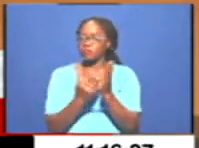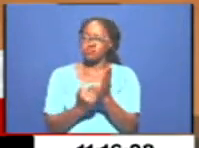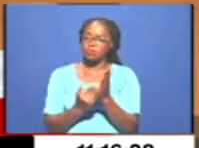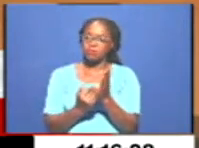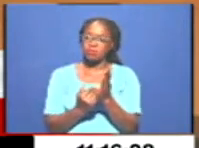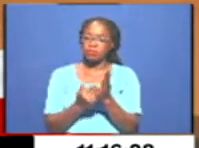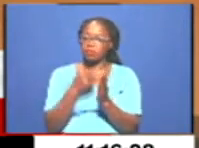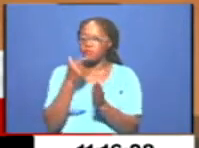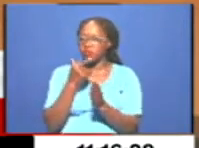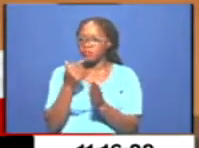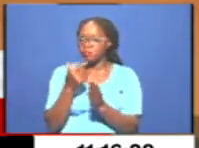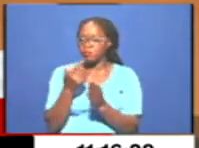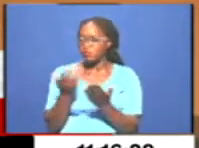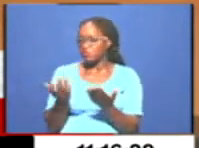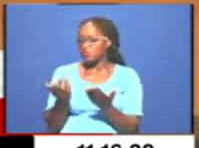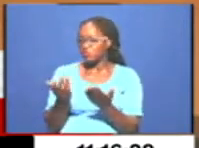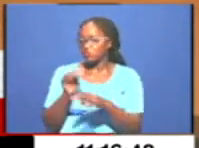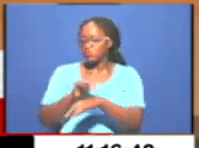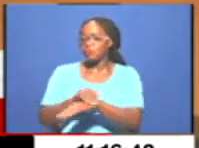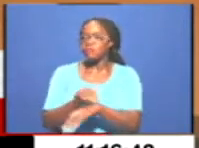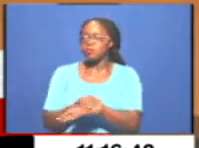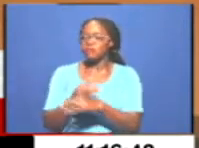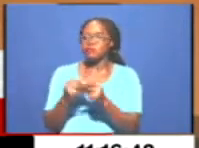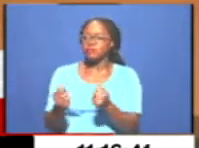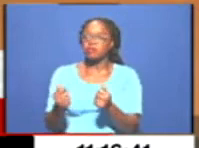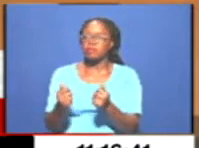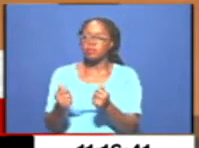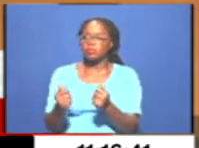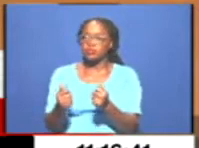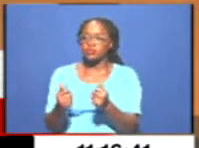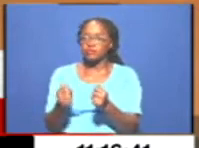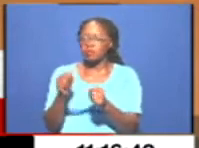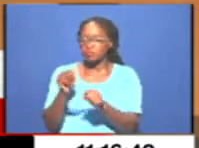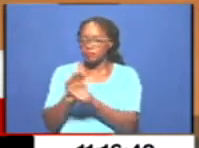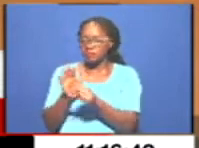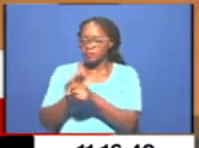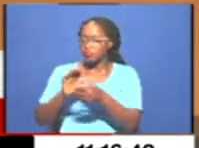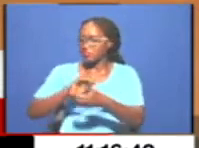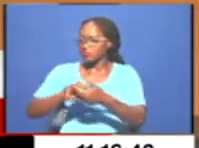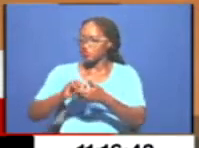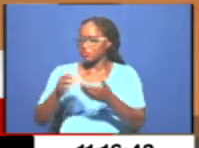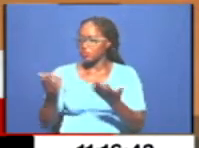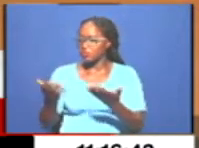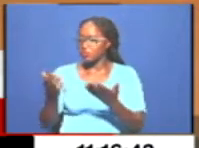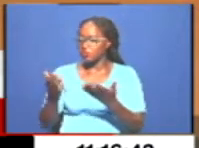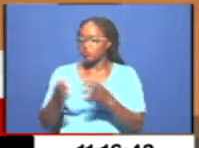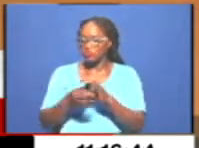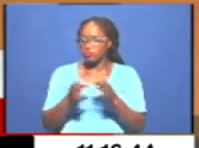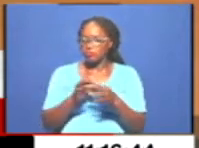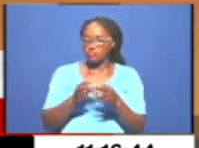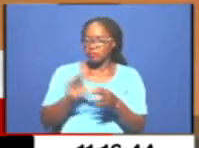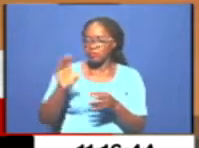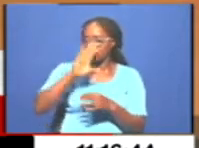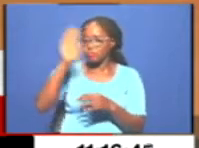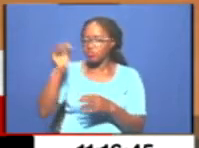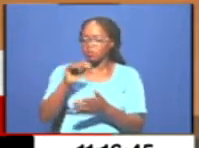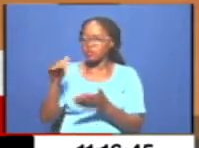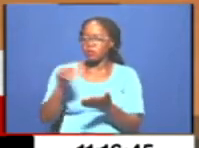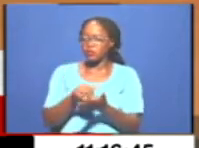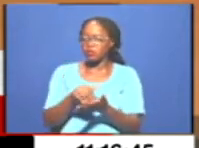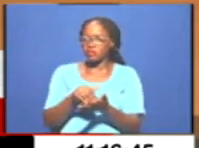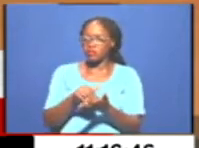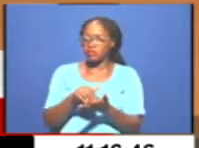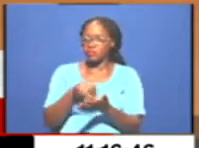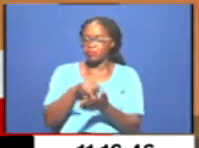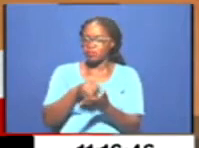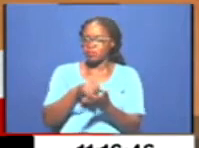this might be a very good solution to a lot of our federation. By having an Olympia Africa Center, which constitutes almost